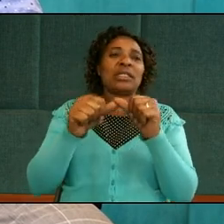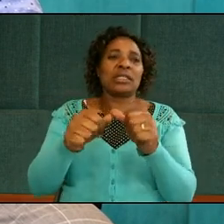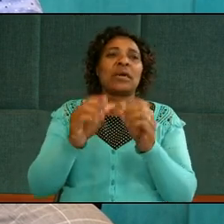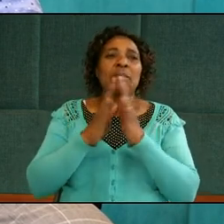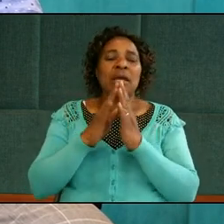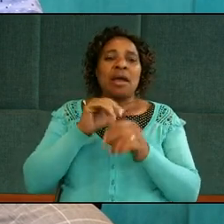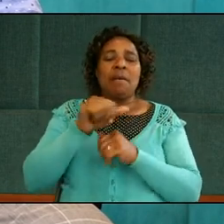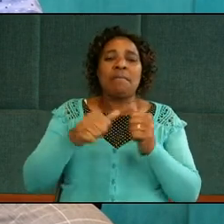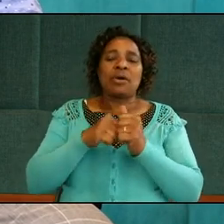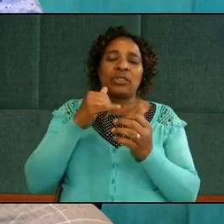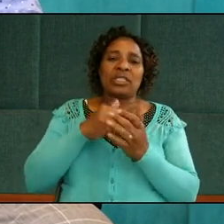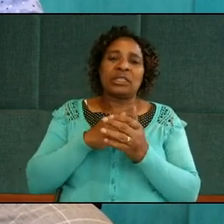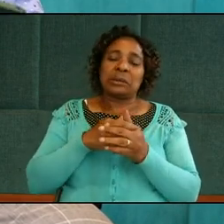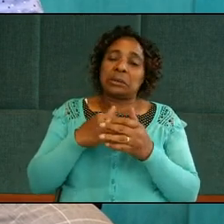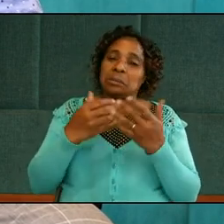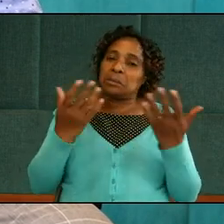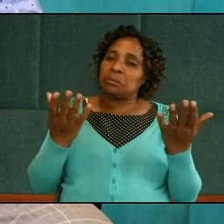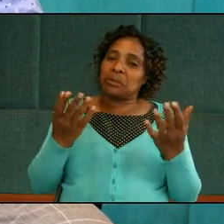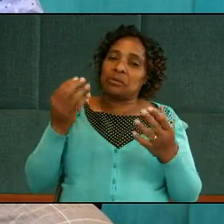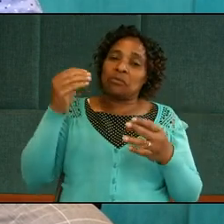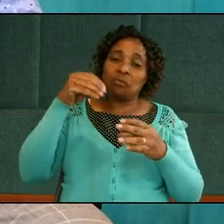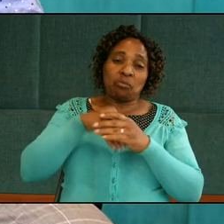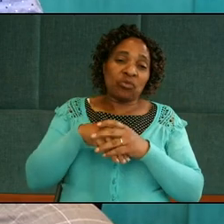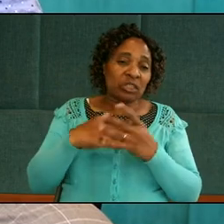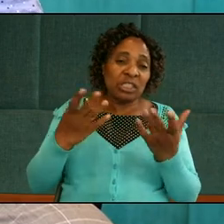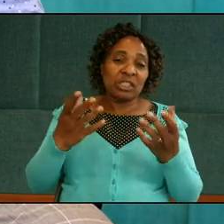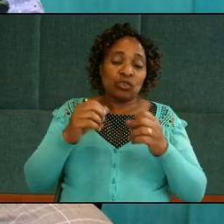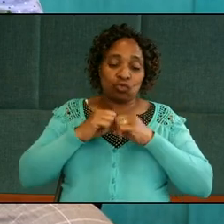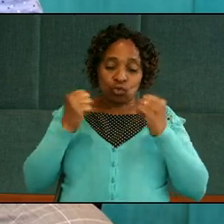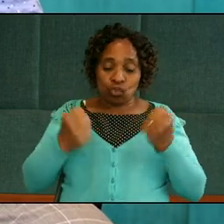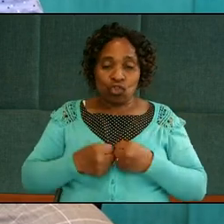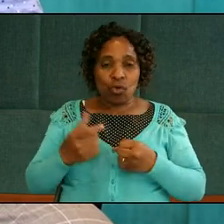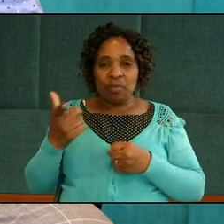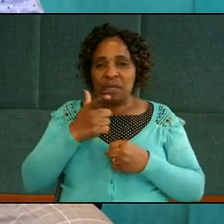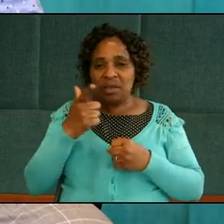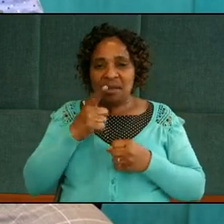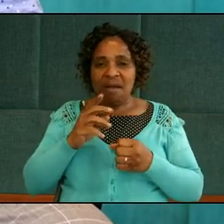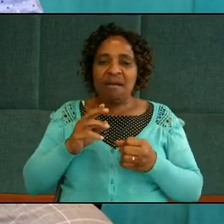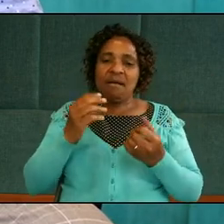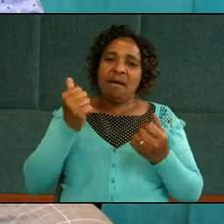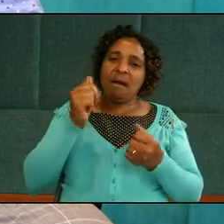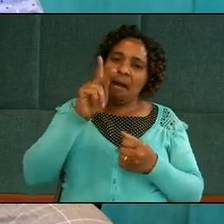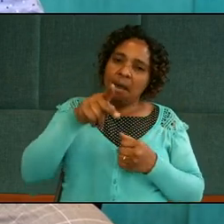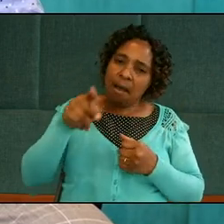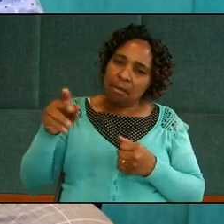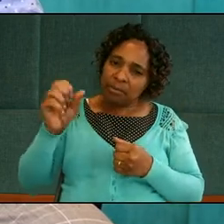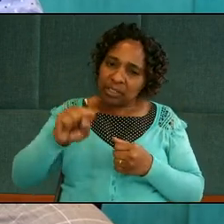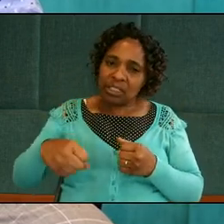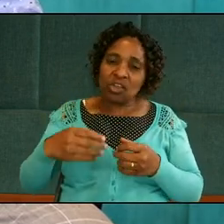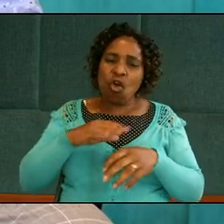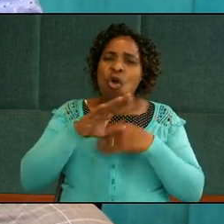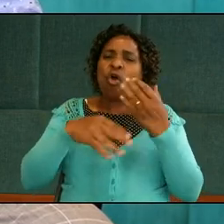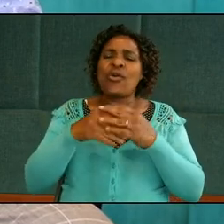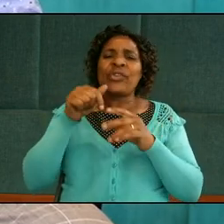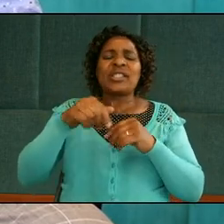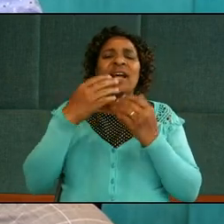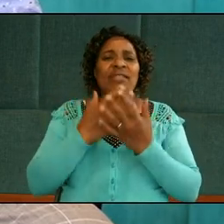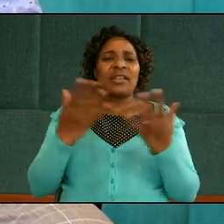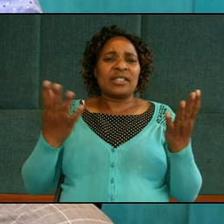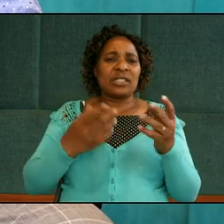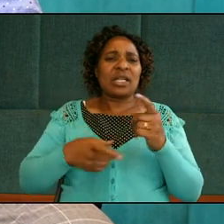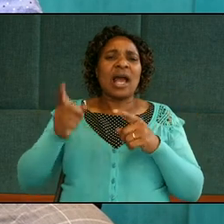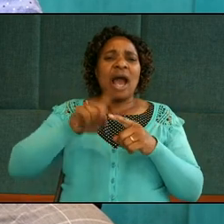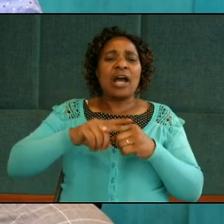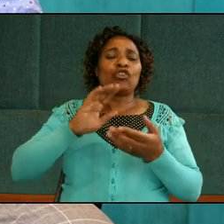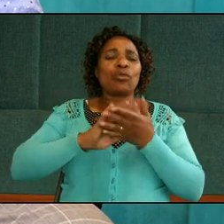pray about it. You know, what should I put first? My phone, my social media apps, and all these are factors that add up to being